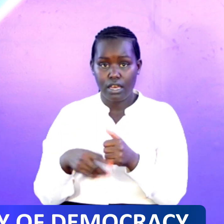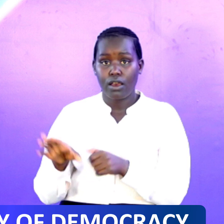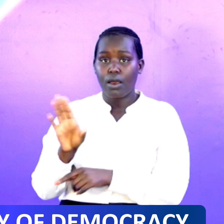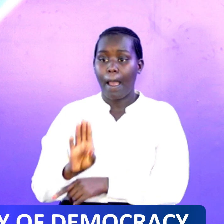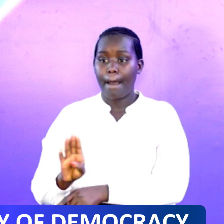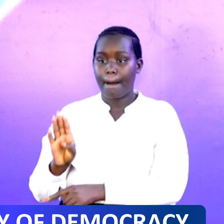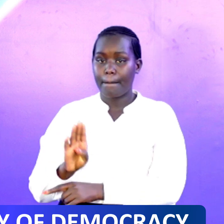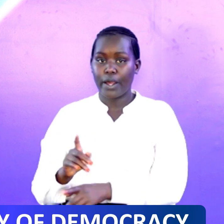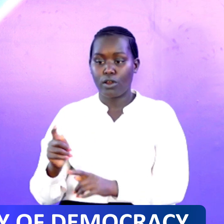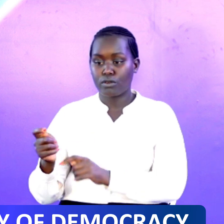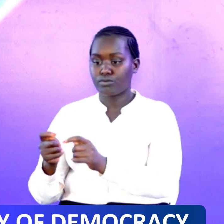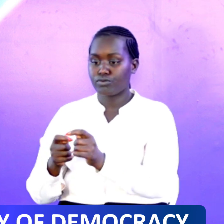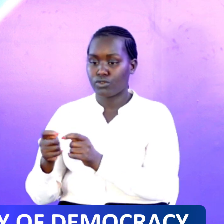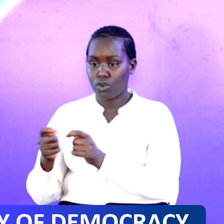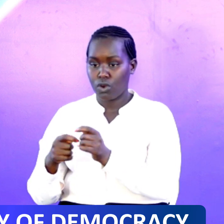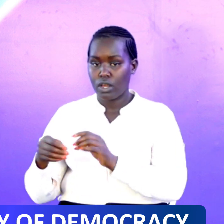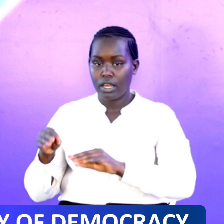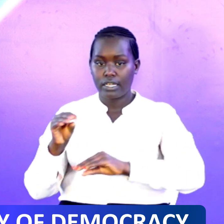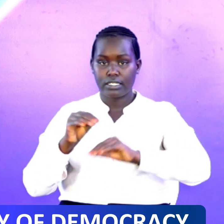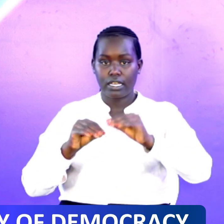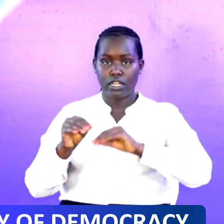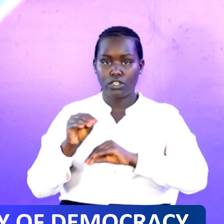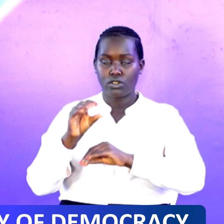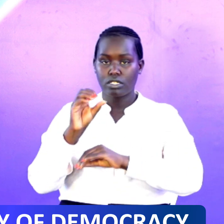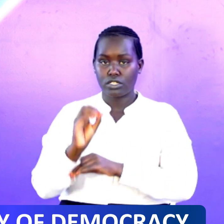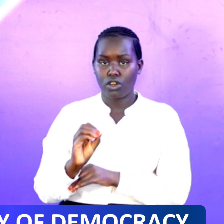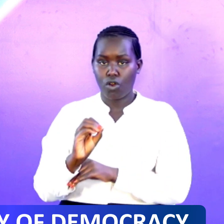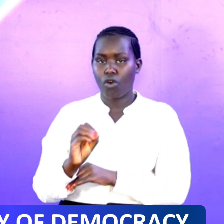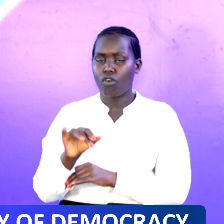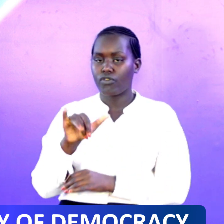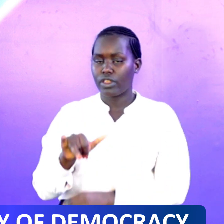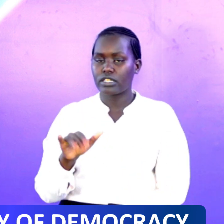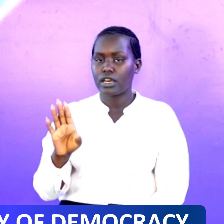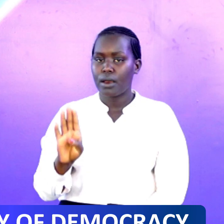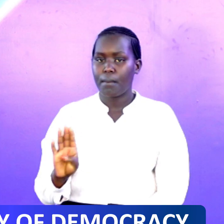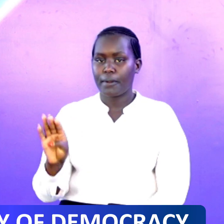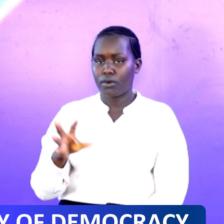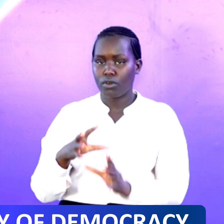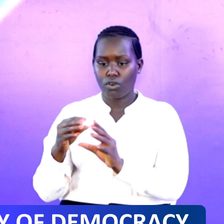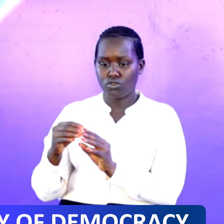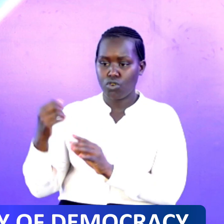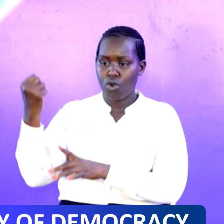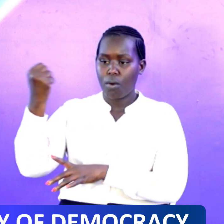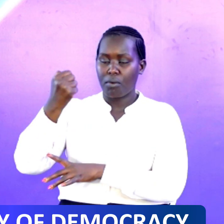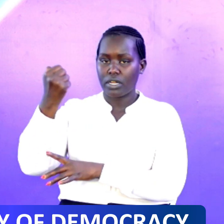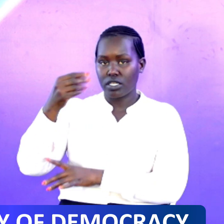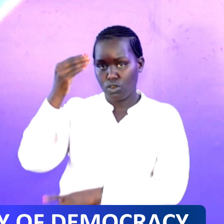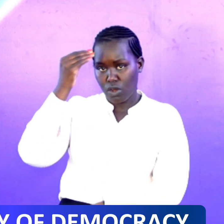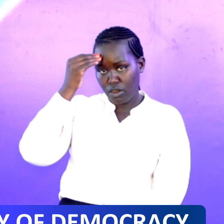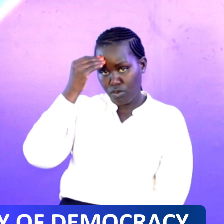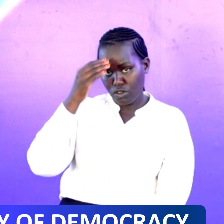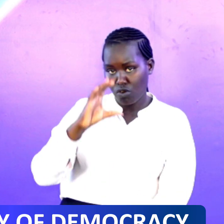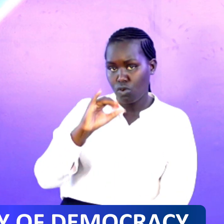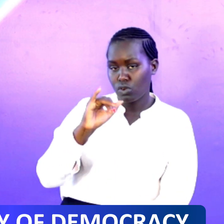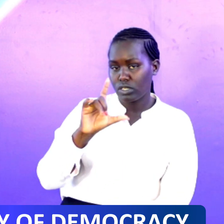election. Zero of that 66 billion shillings will go to political education or civic education, isn't